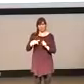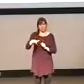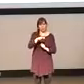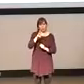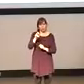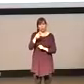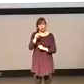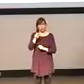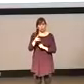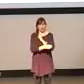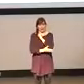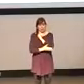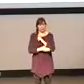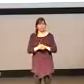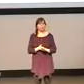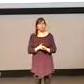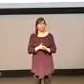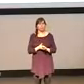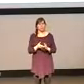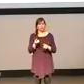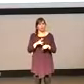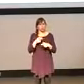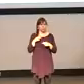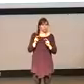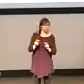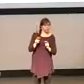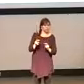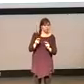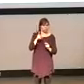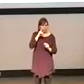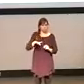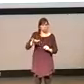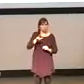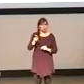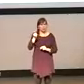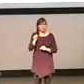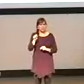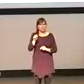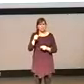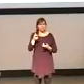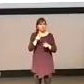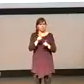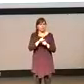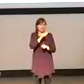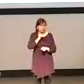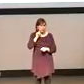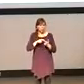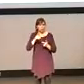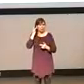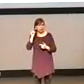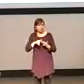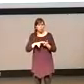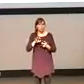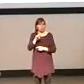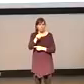County. And of course, we're watching anxiously as the nation, and as Arizona, California,